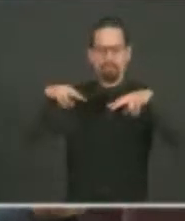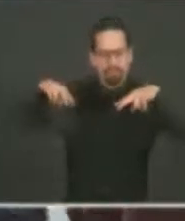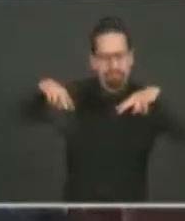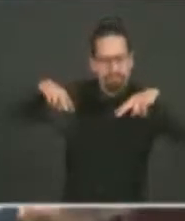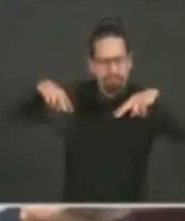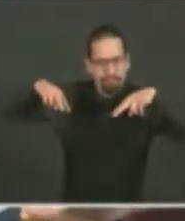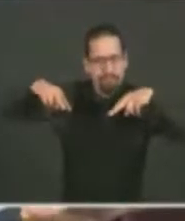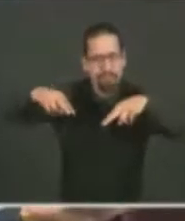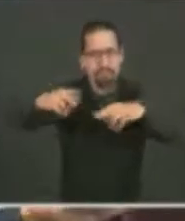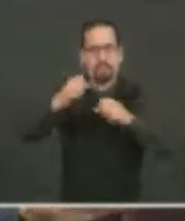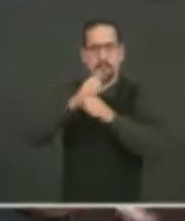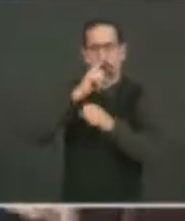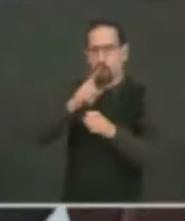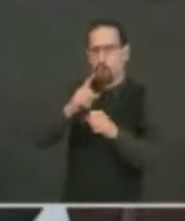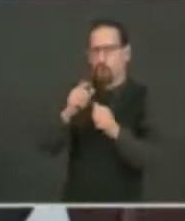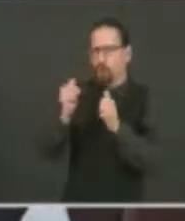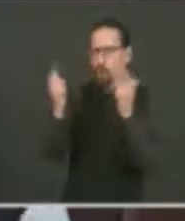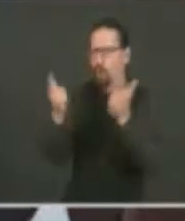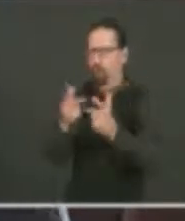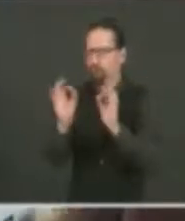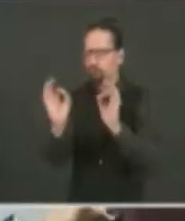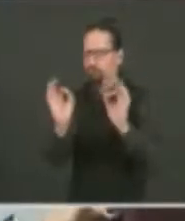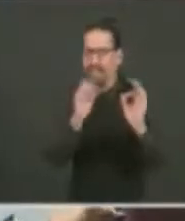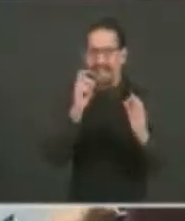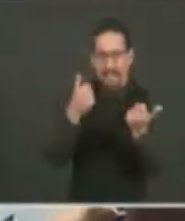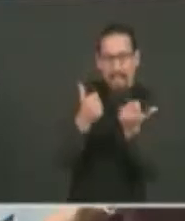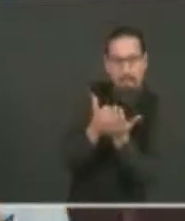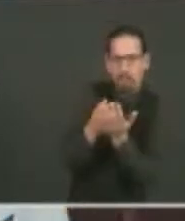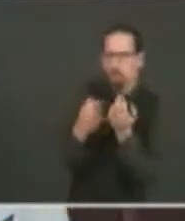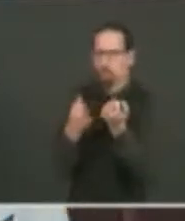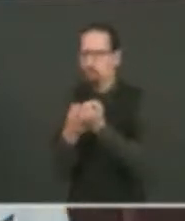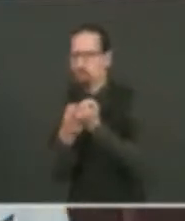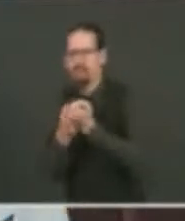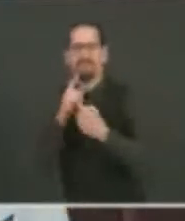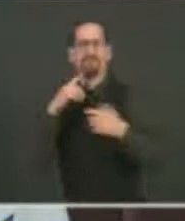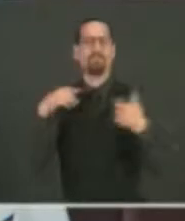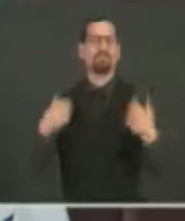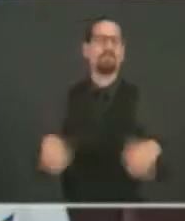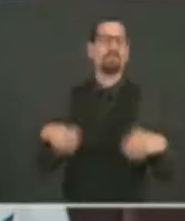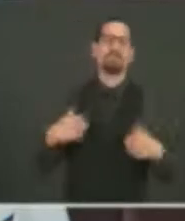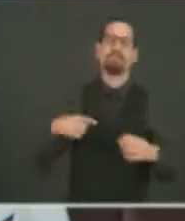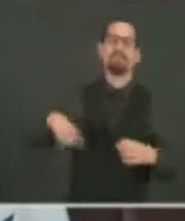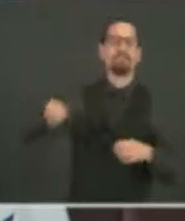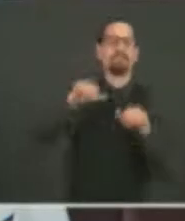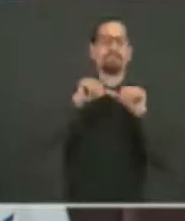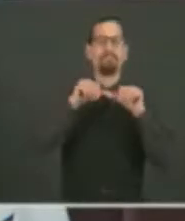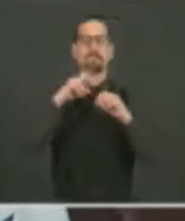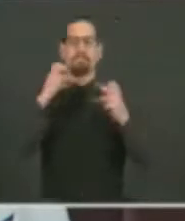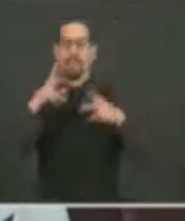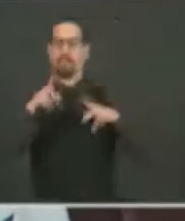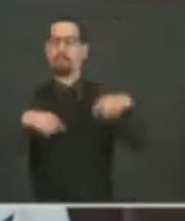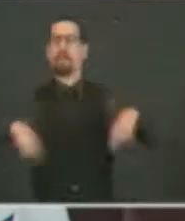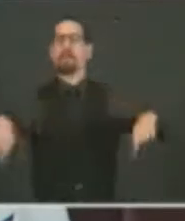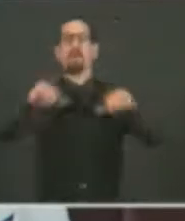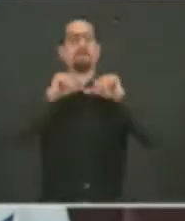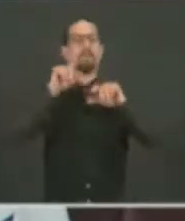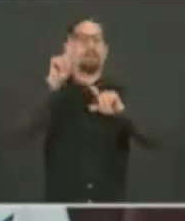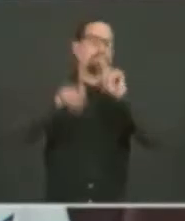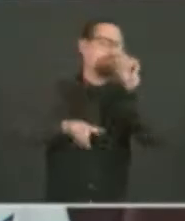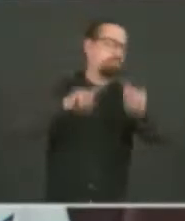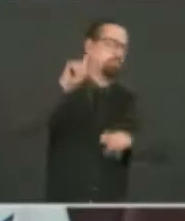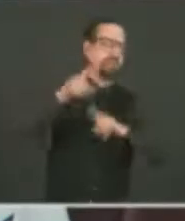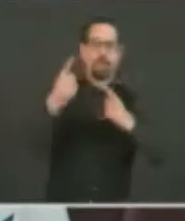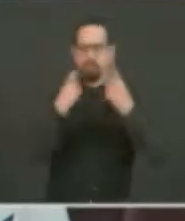their own eyes, what's happening there. Everybody has lots of questions. We've never done this before. It would